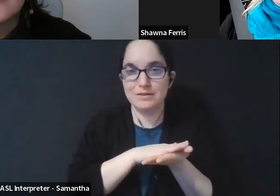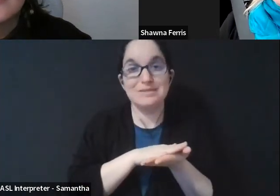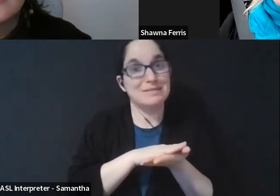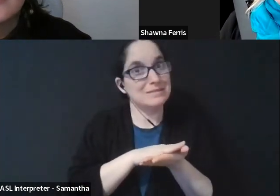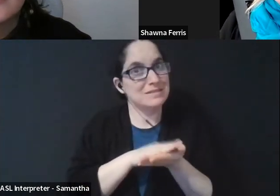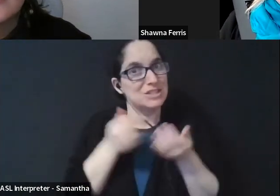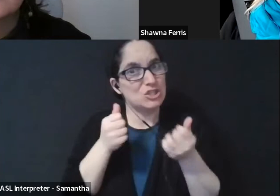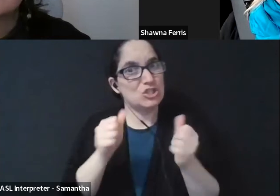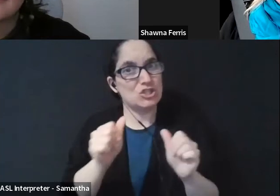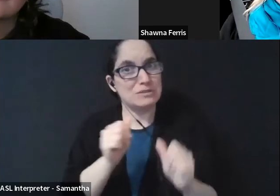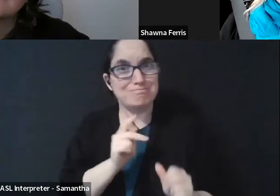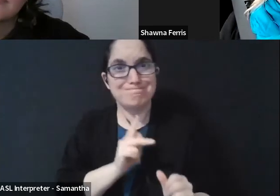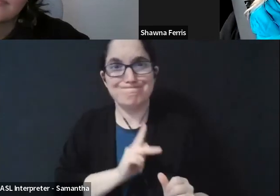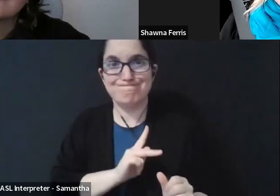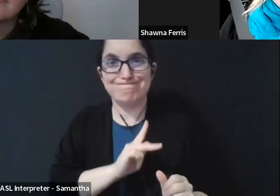very personal